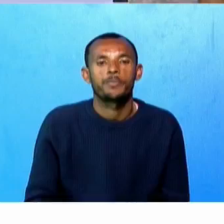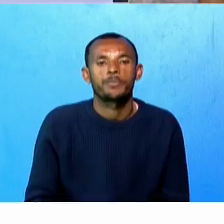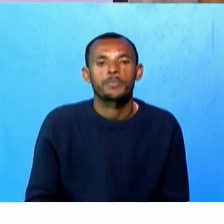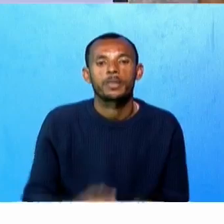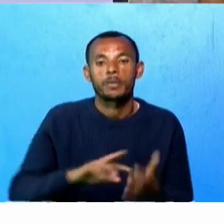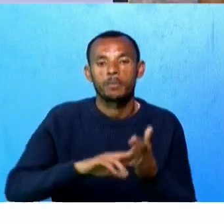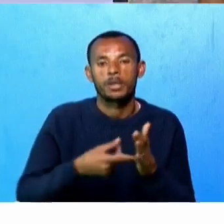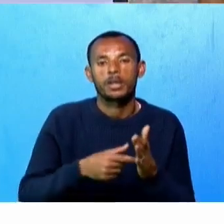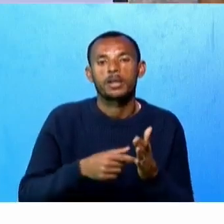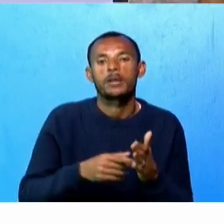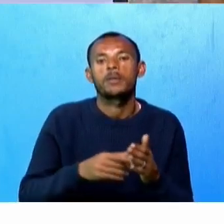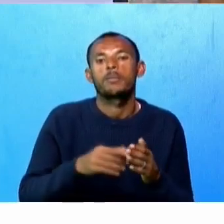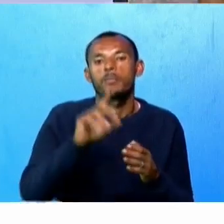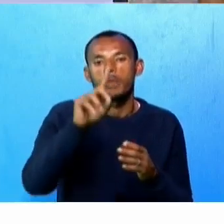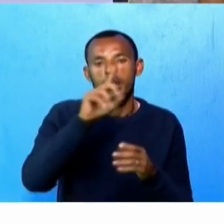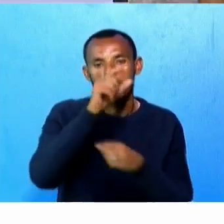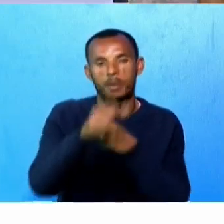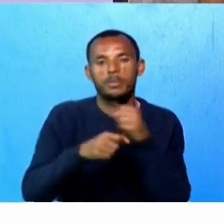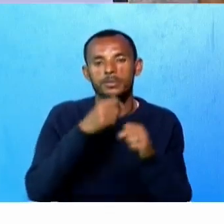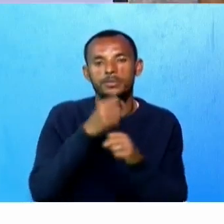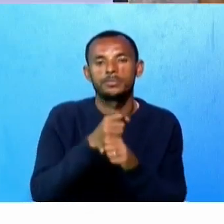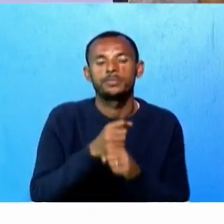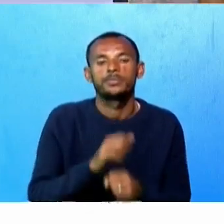meaning that per year.